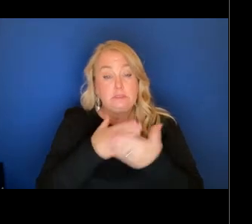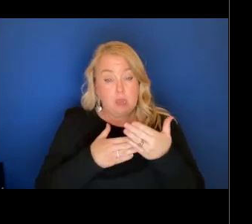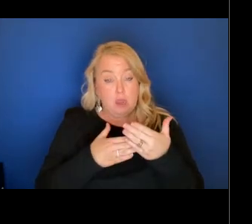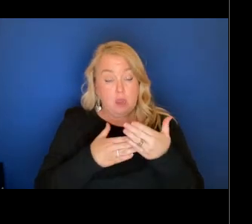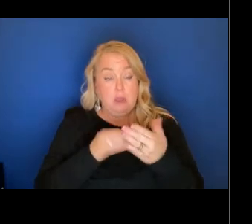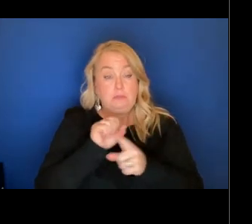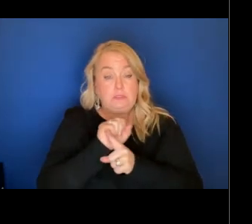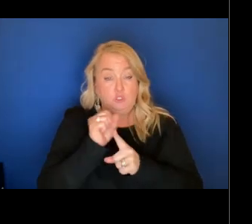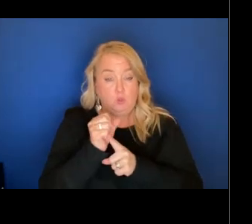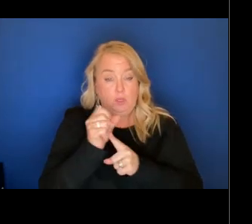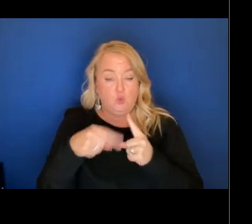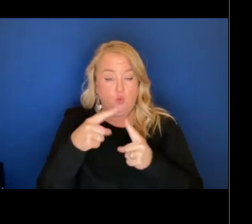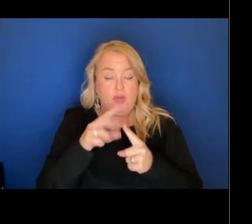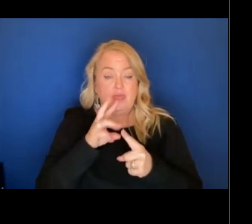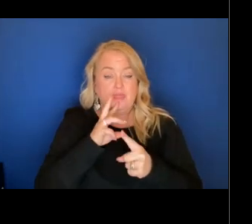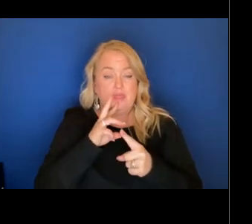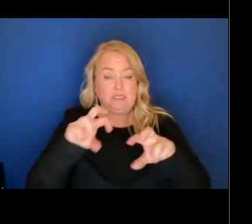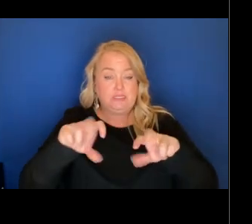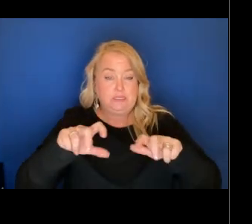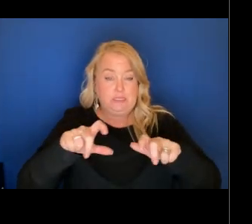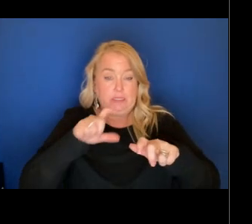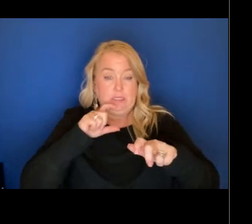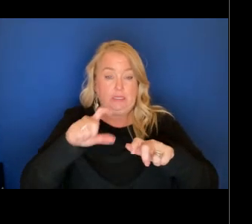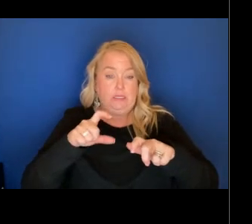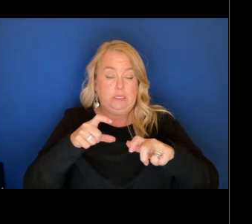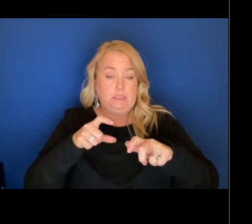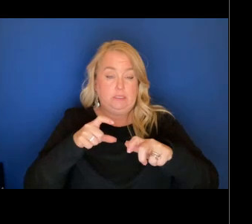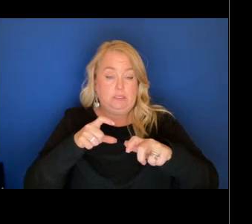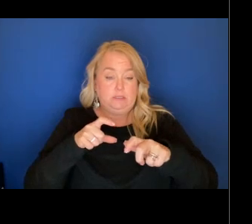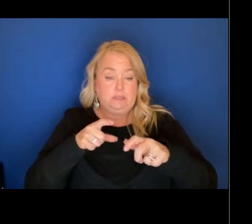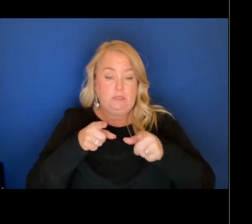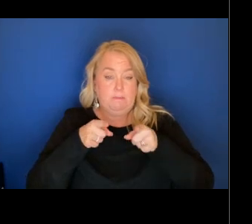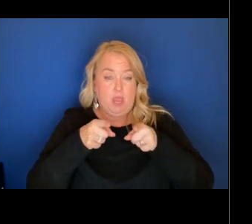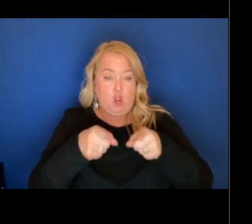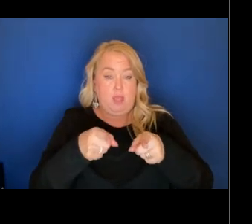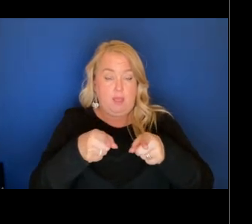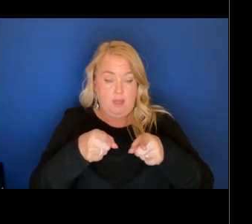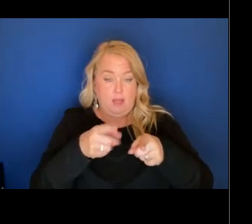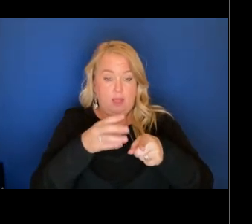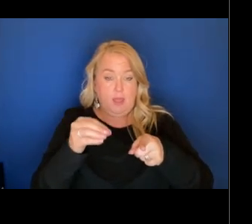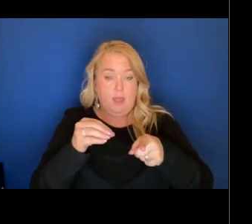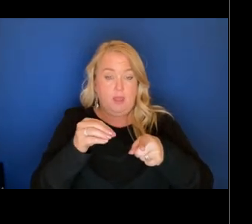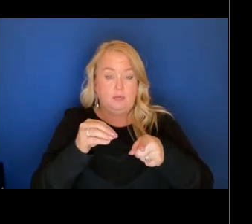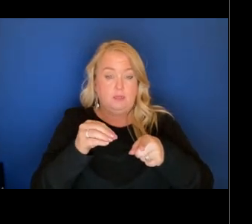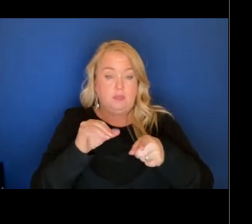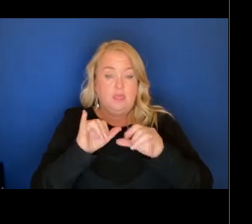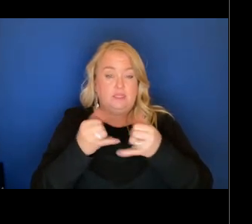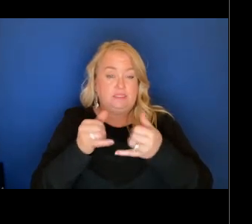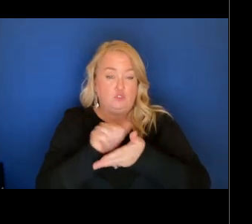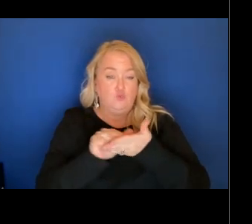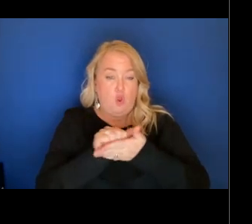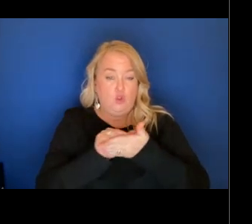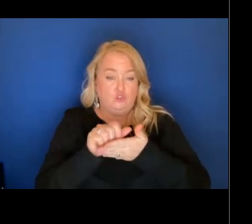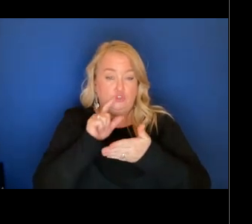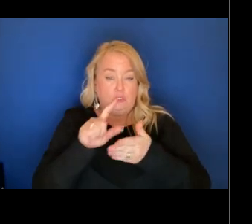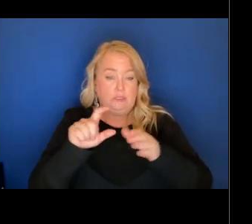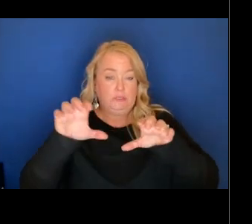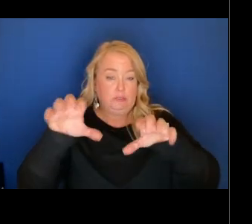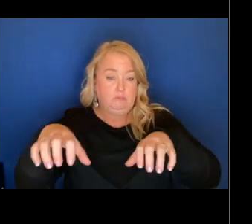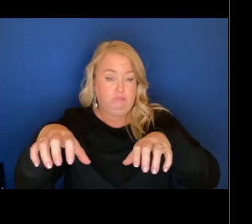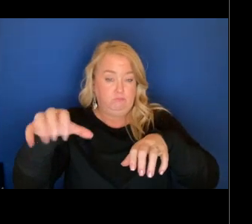as when the sink has a parallel approach and the dishwasher is located side by side, the clear floor